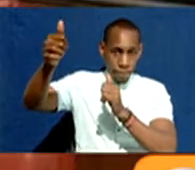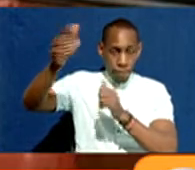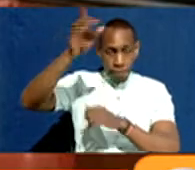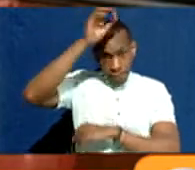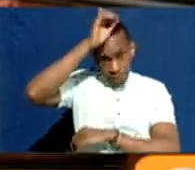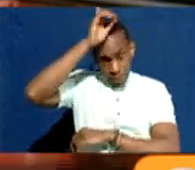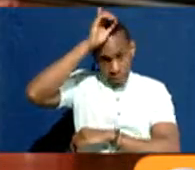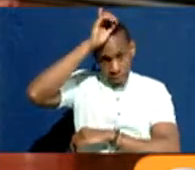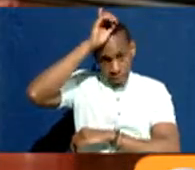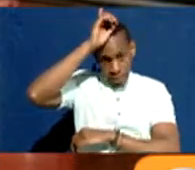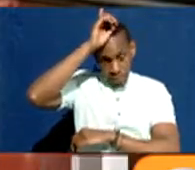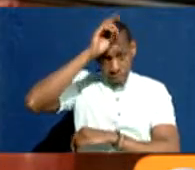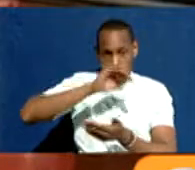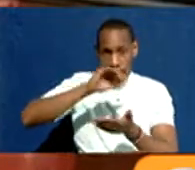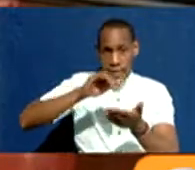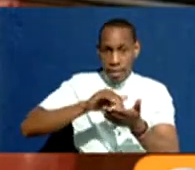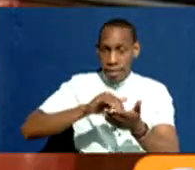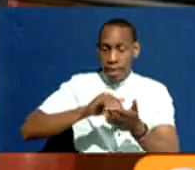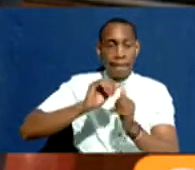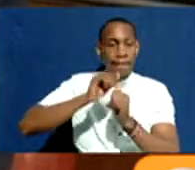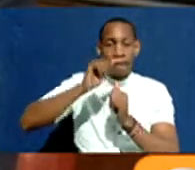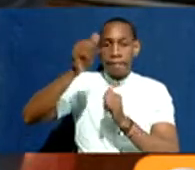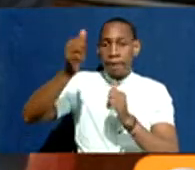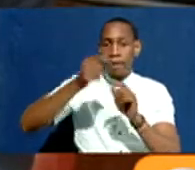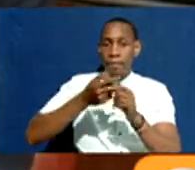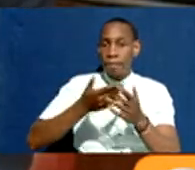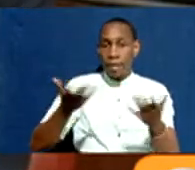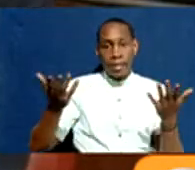villages and centers, far from any